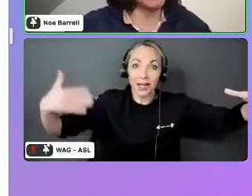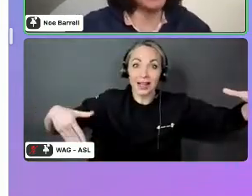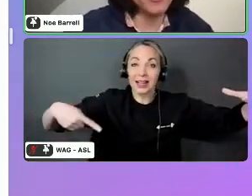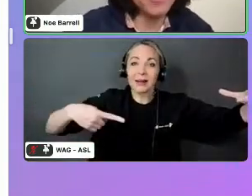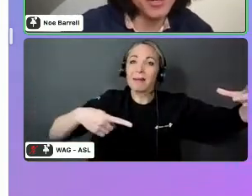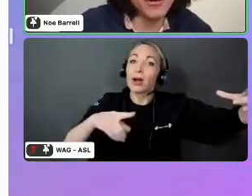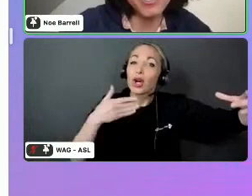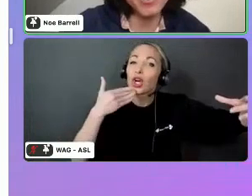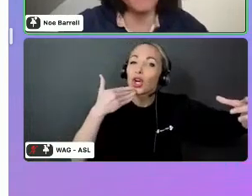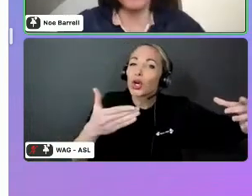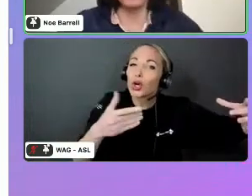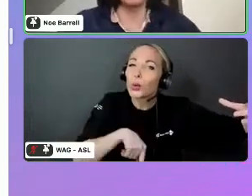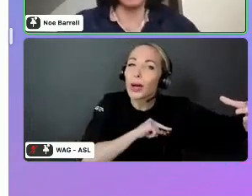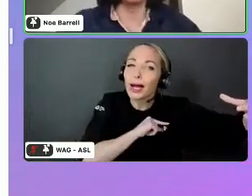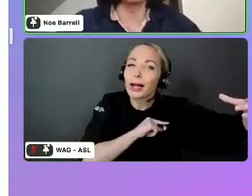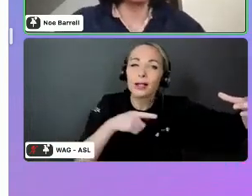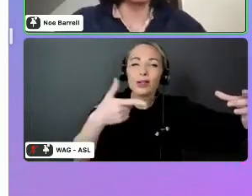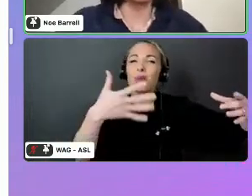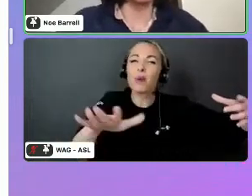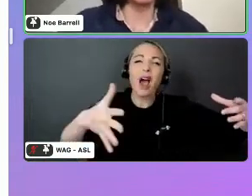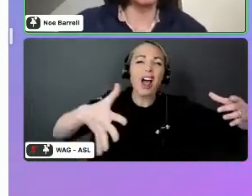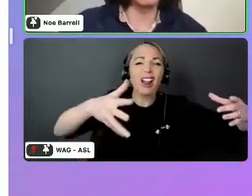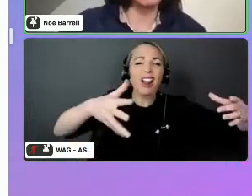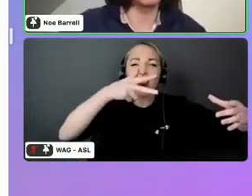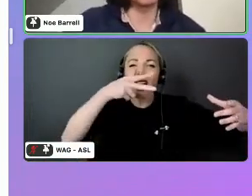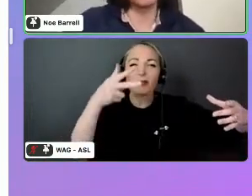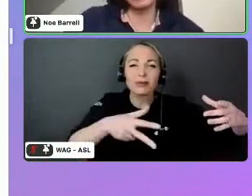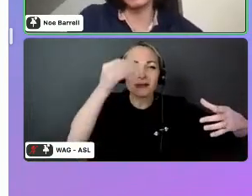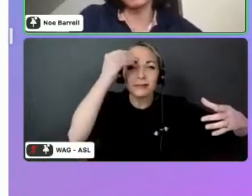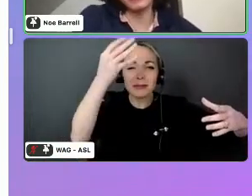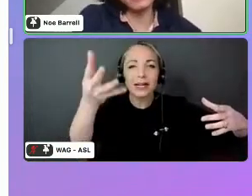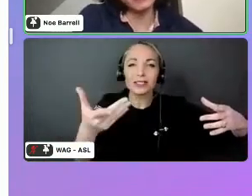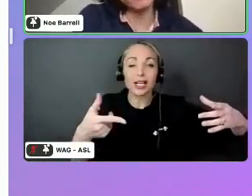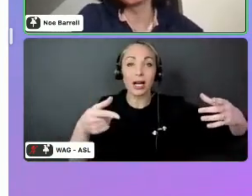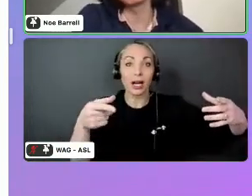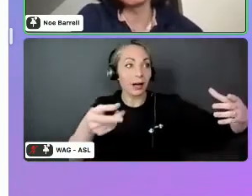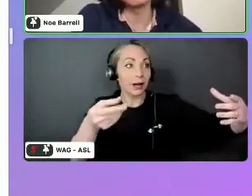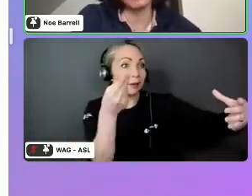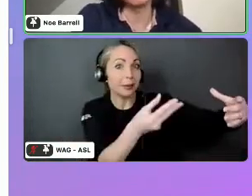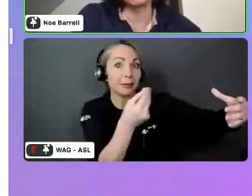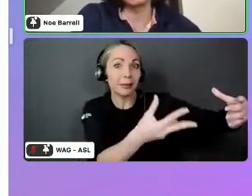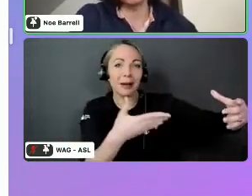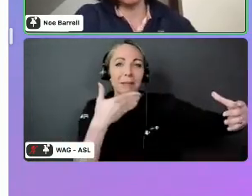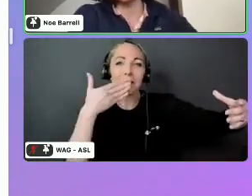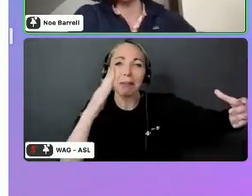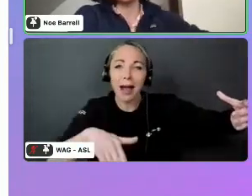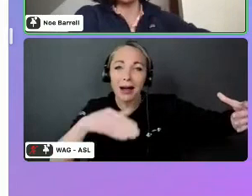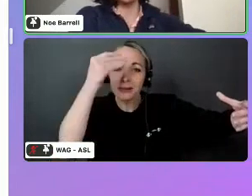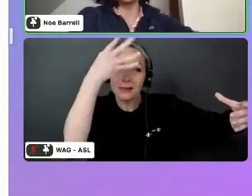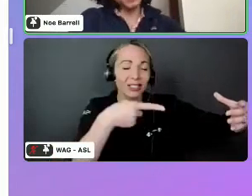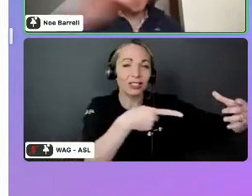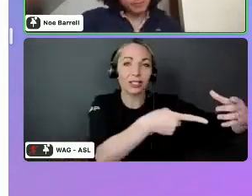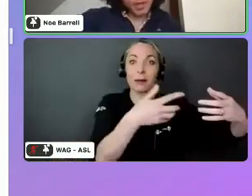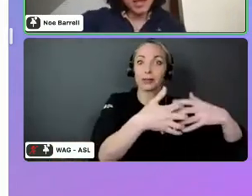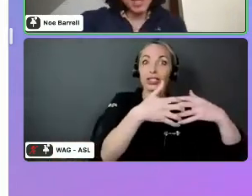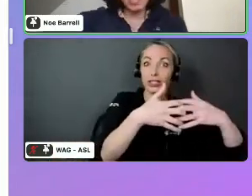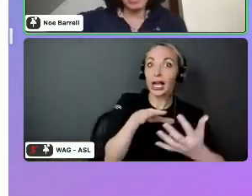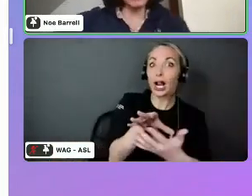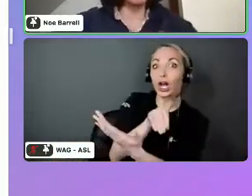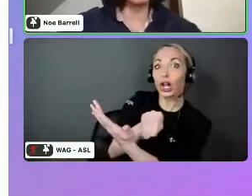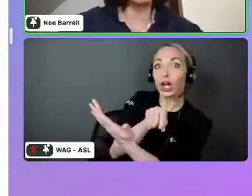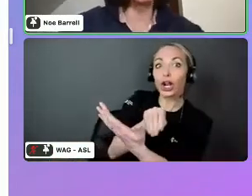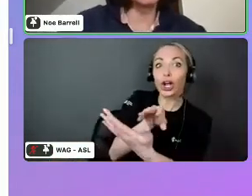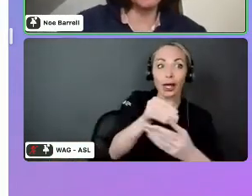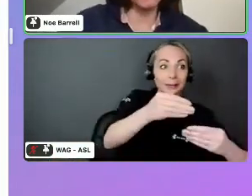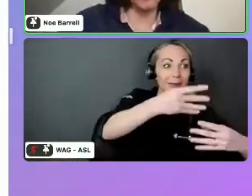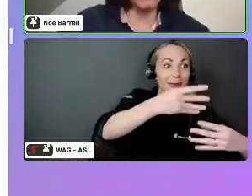but your algorithms are going to suffer if you do that. And so we really need to ensure that as our data set grows, we don't sacrifice the quality of our data. And then